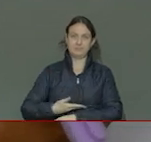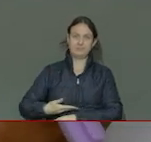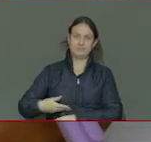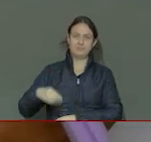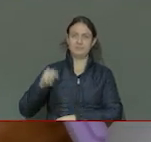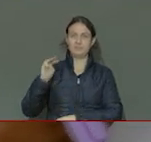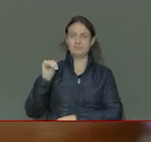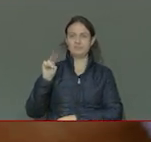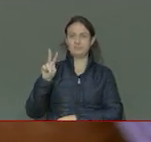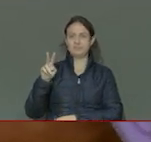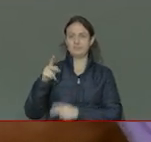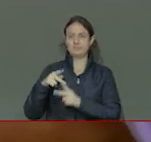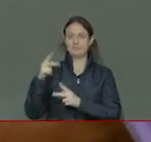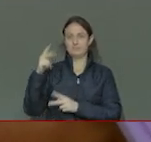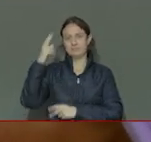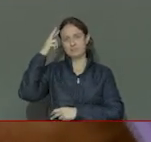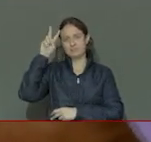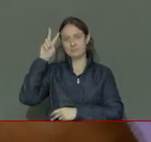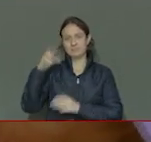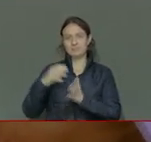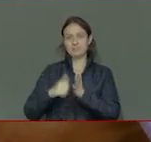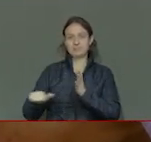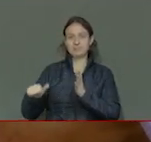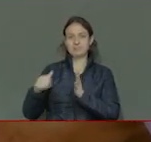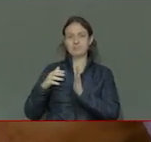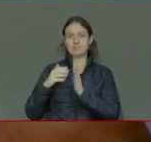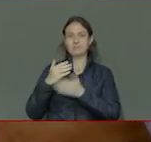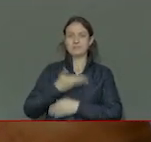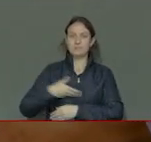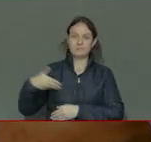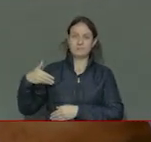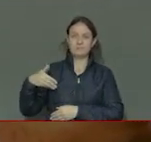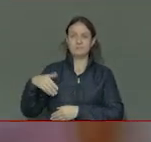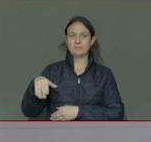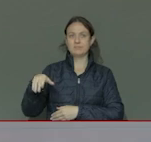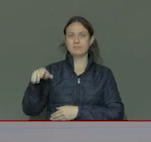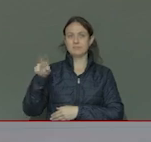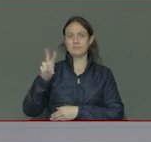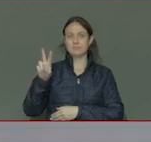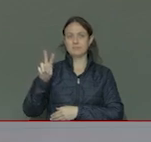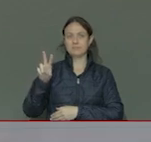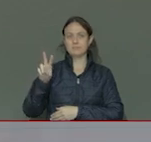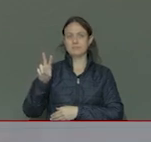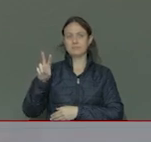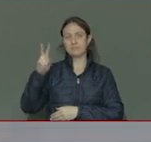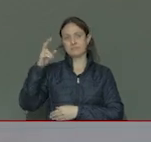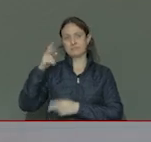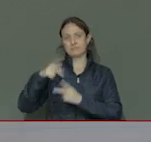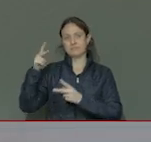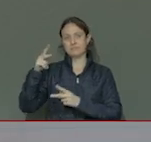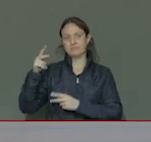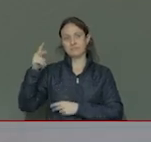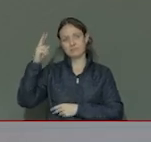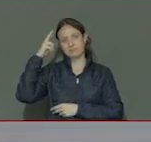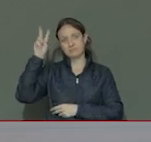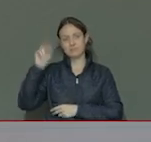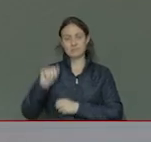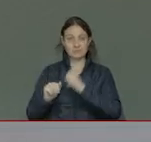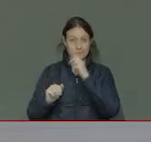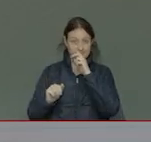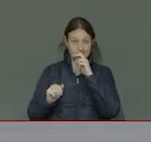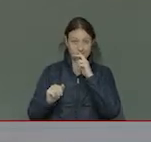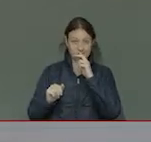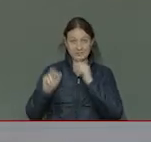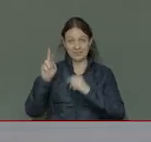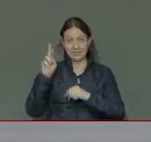mv final squared minus half mv initial squared. And it's always final